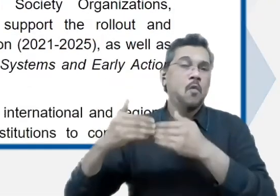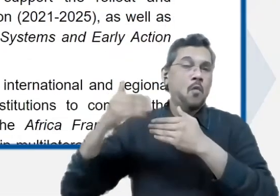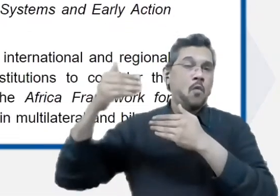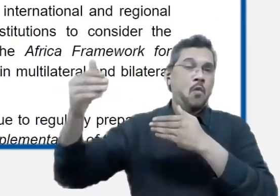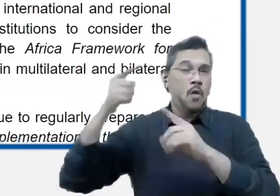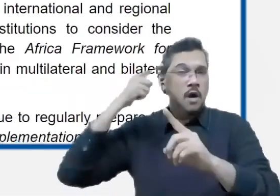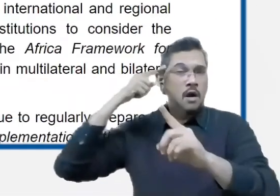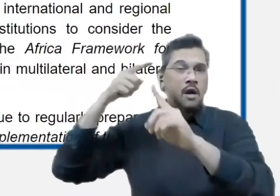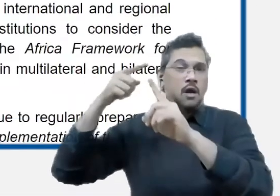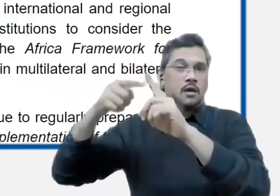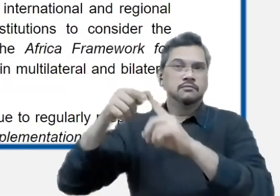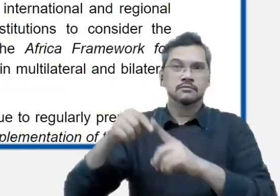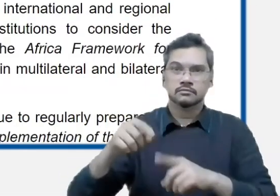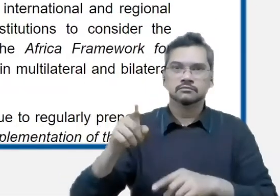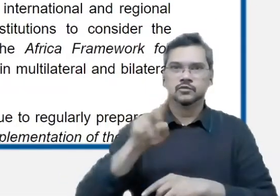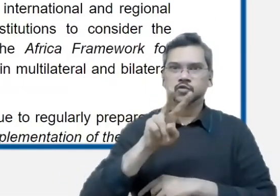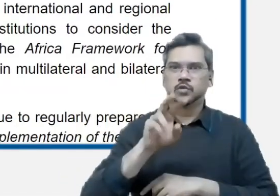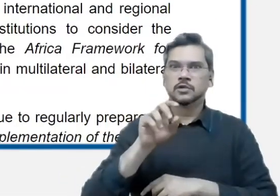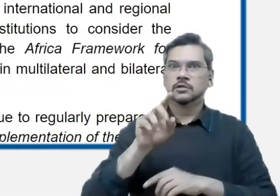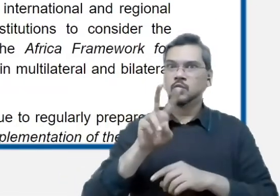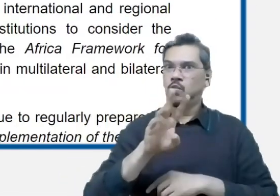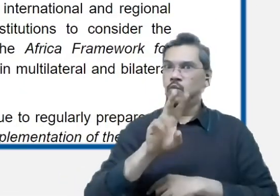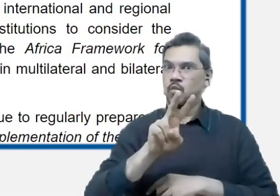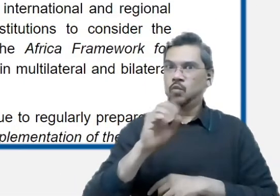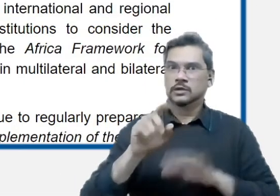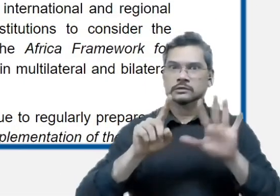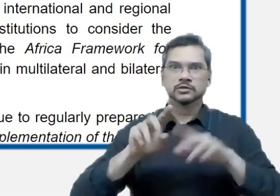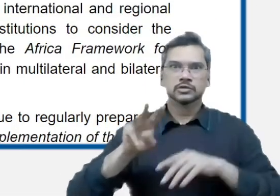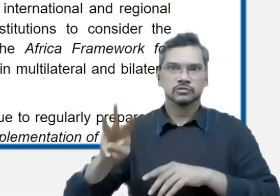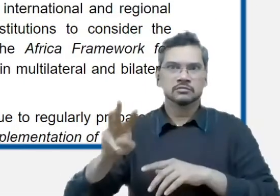And hereby, 1,